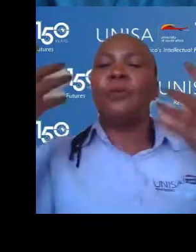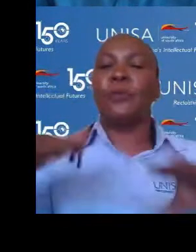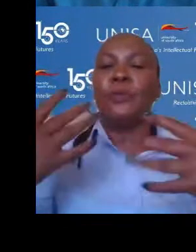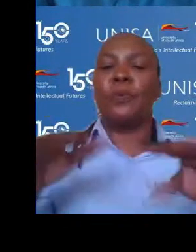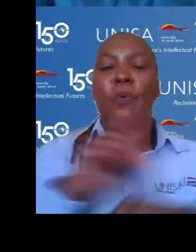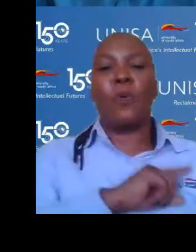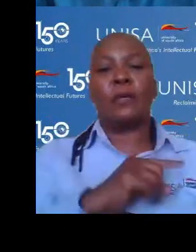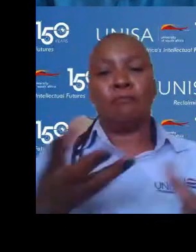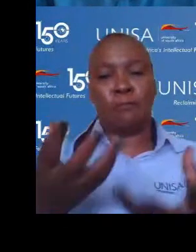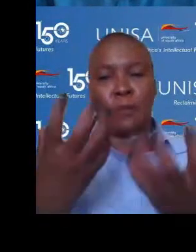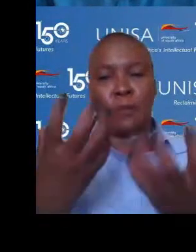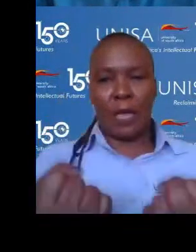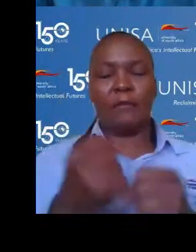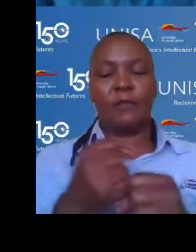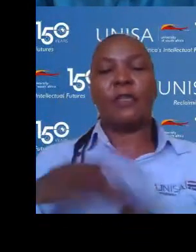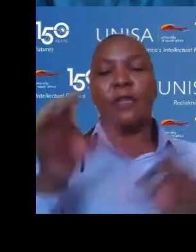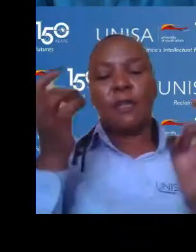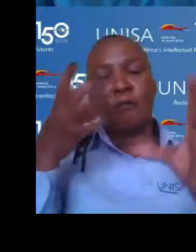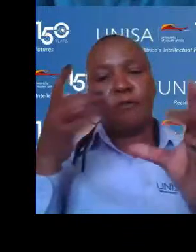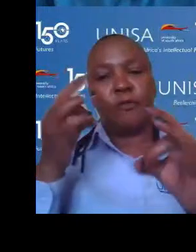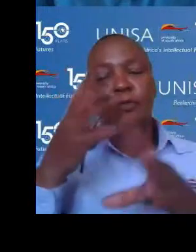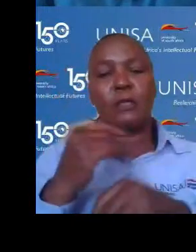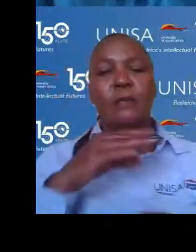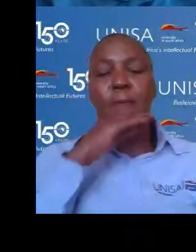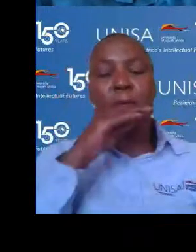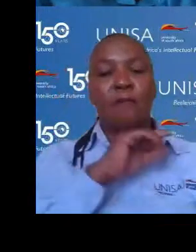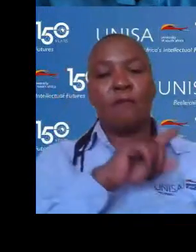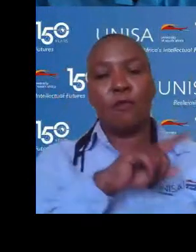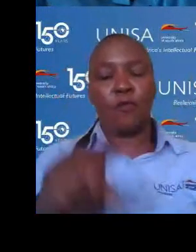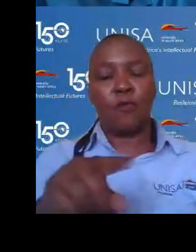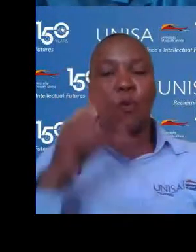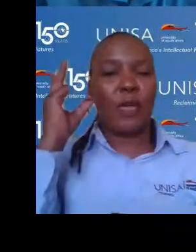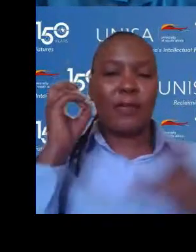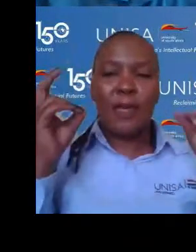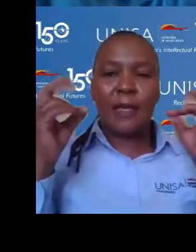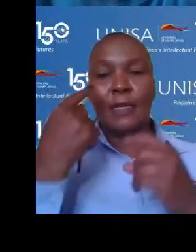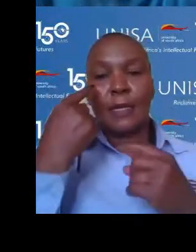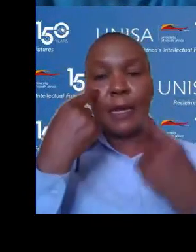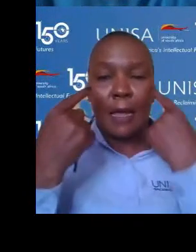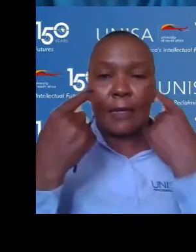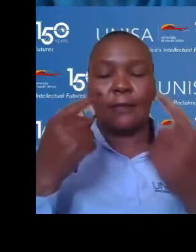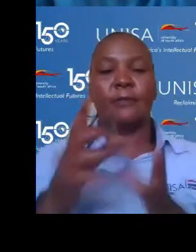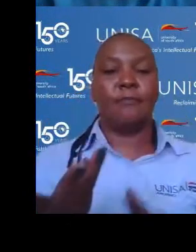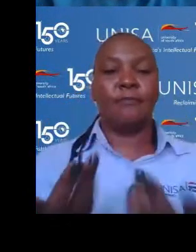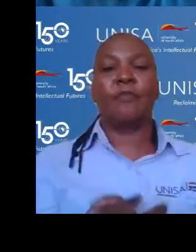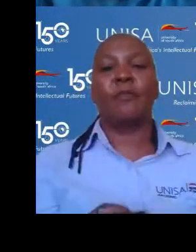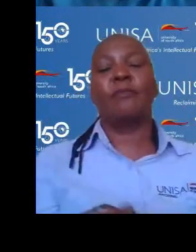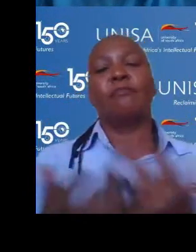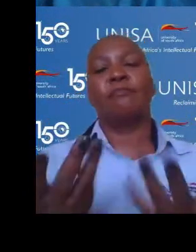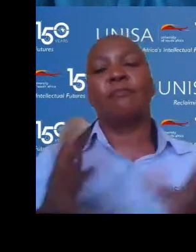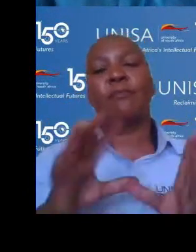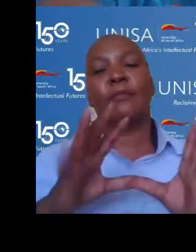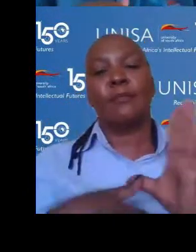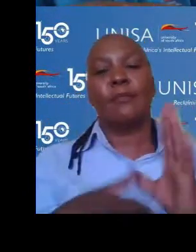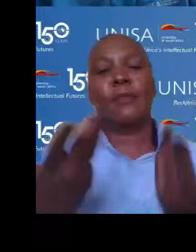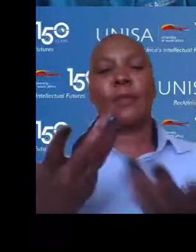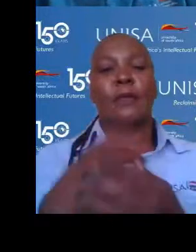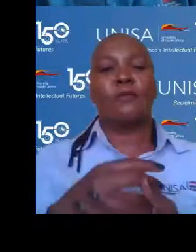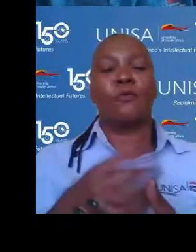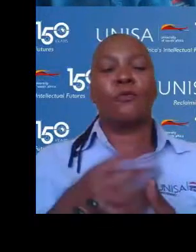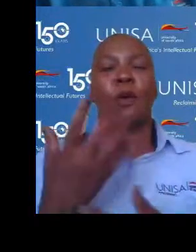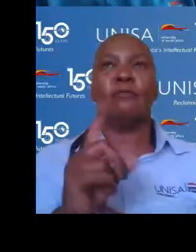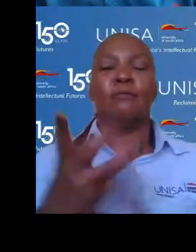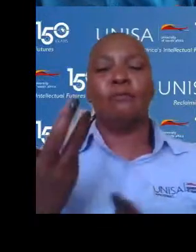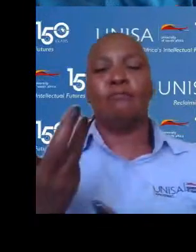information that is meant for your ears and eyes. Then you have what we call